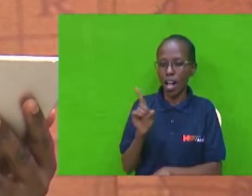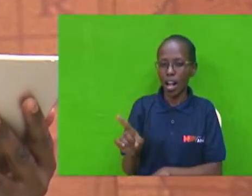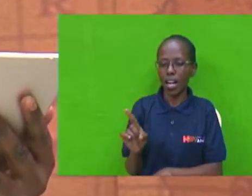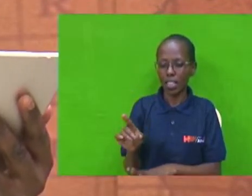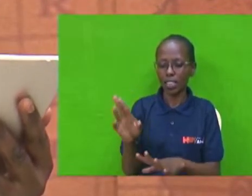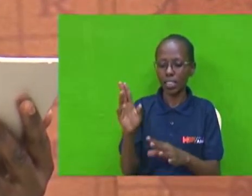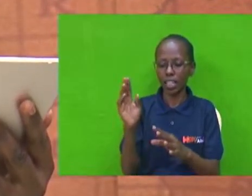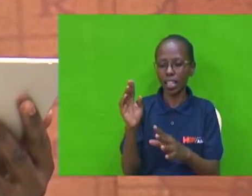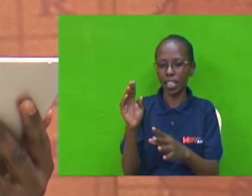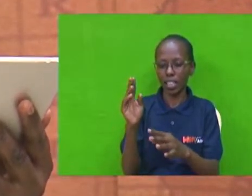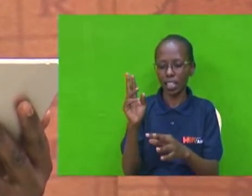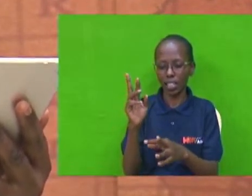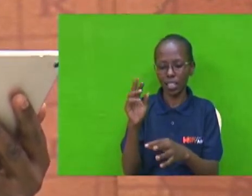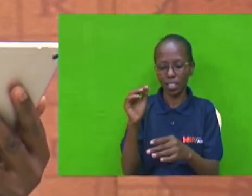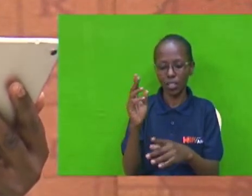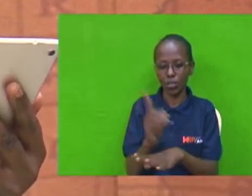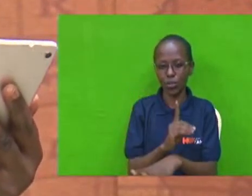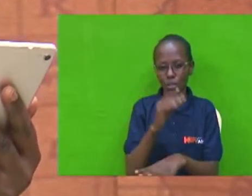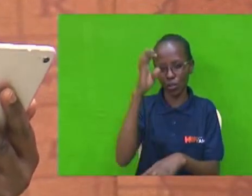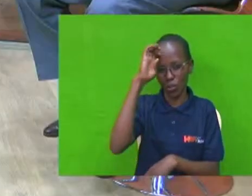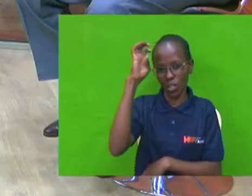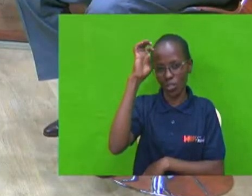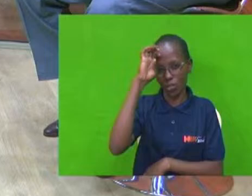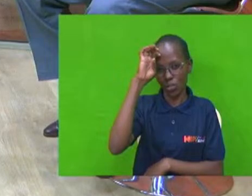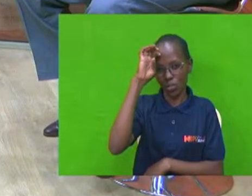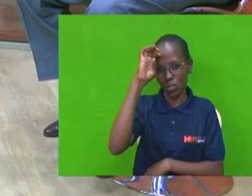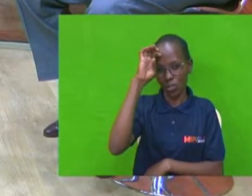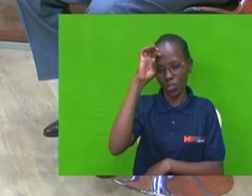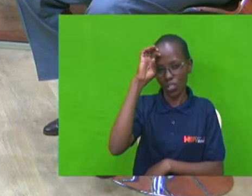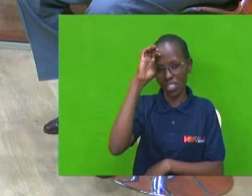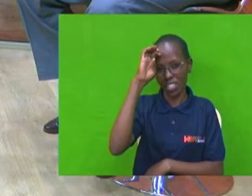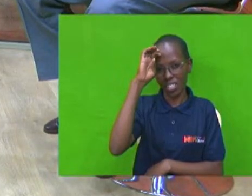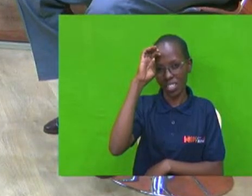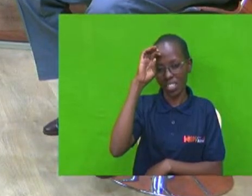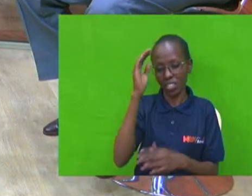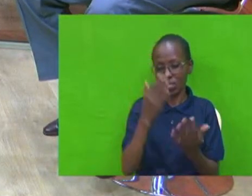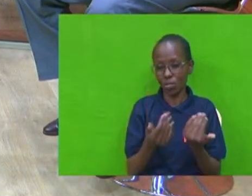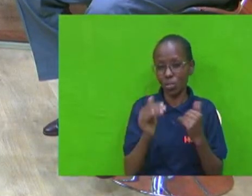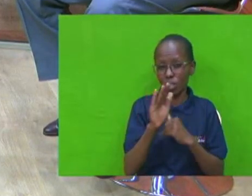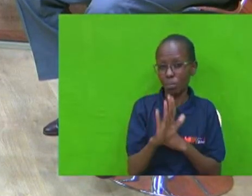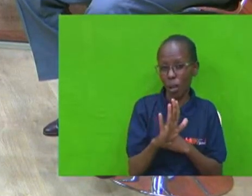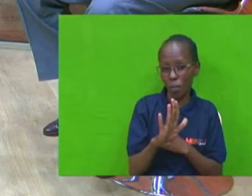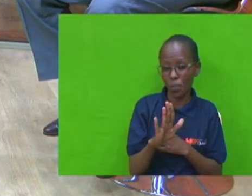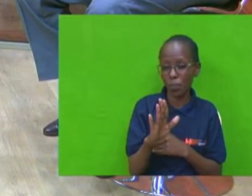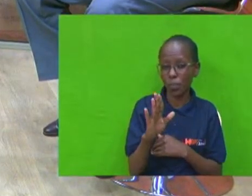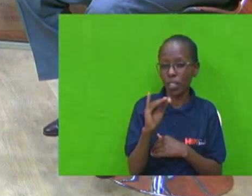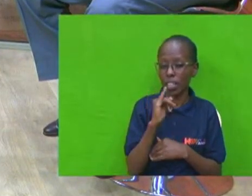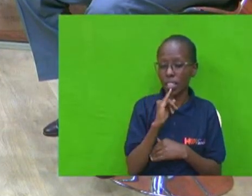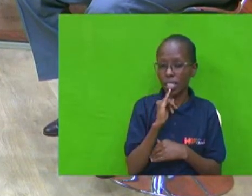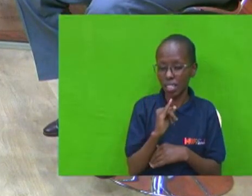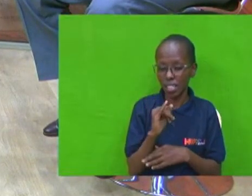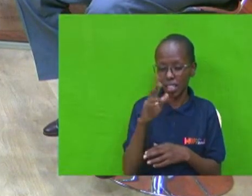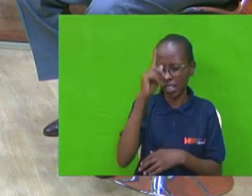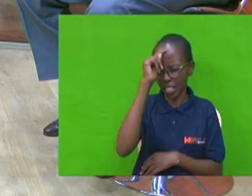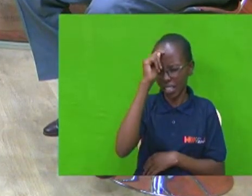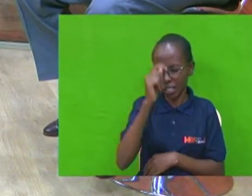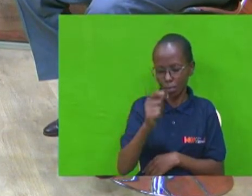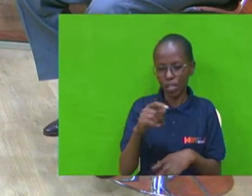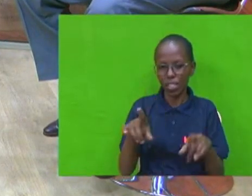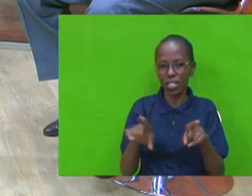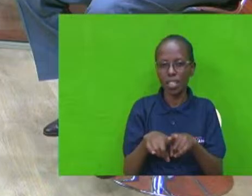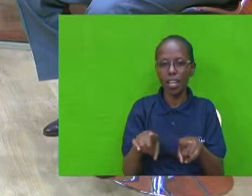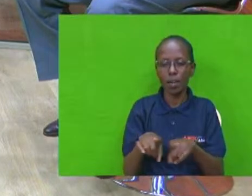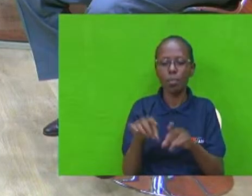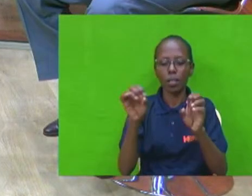is in every respect. Skia. Mm-hmm. Her work in the education of her children mm-hmm. is in every respect as